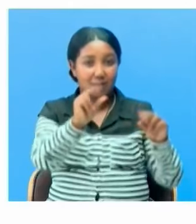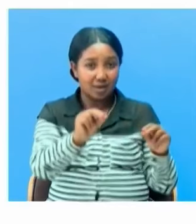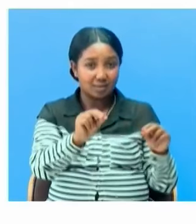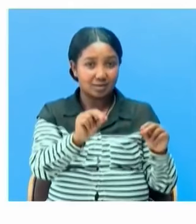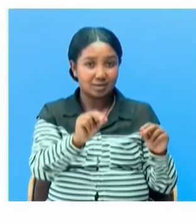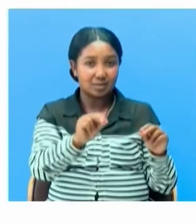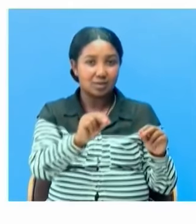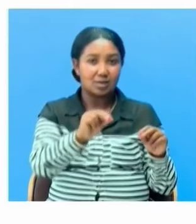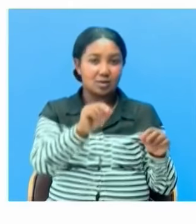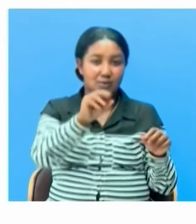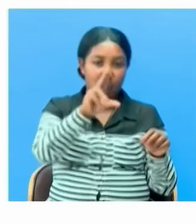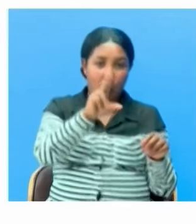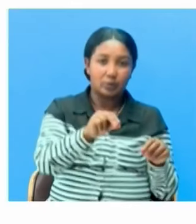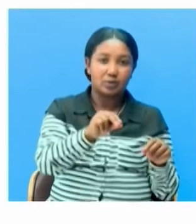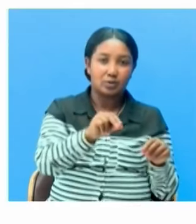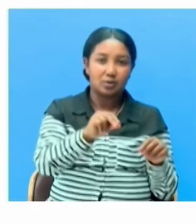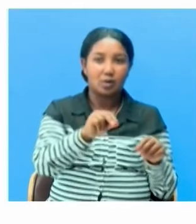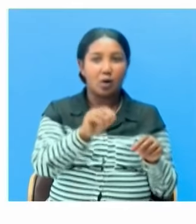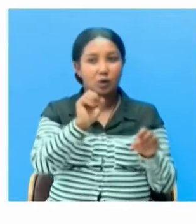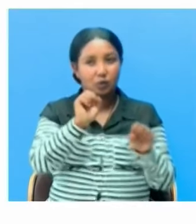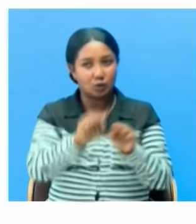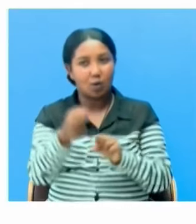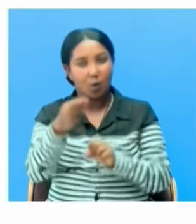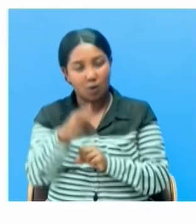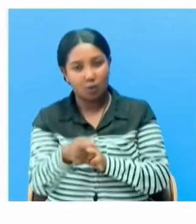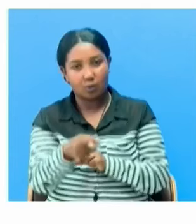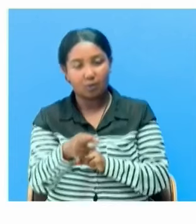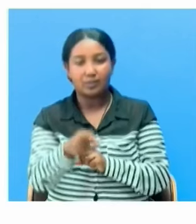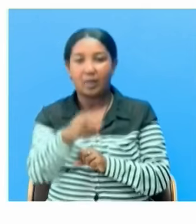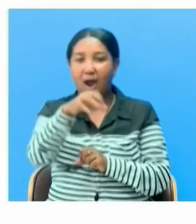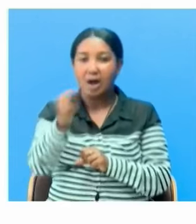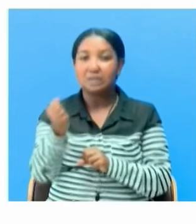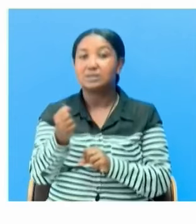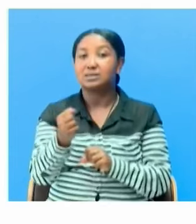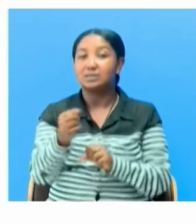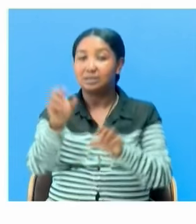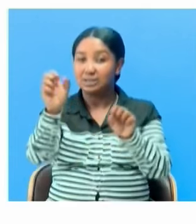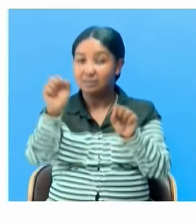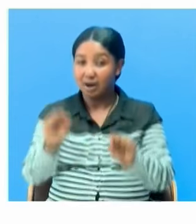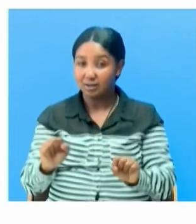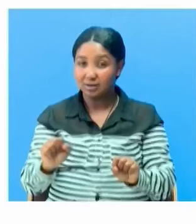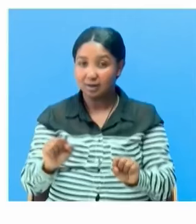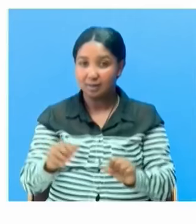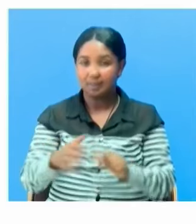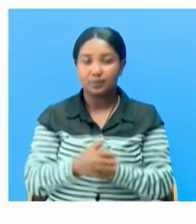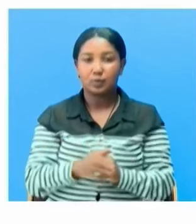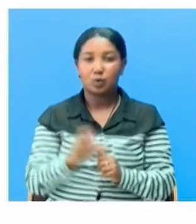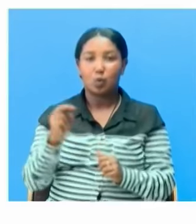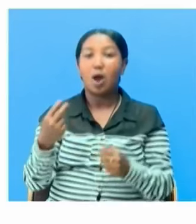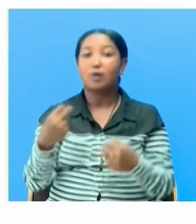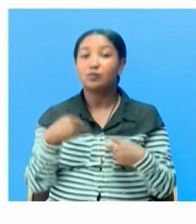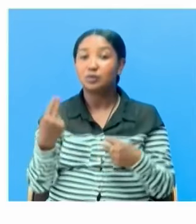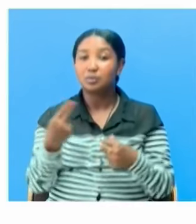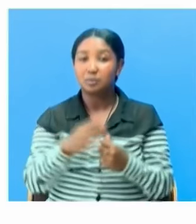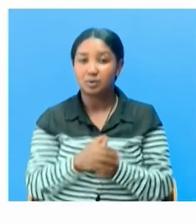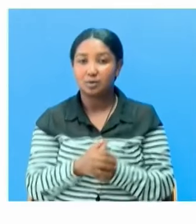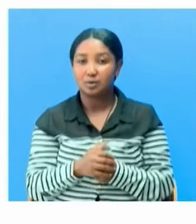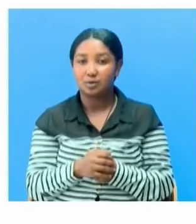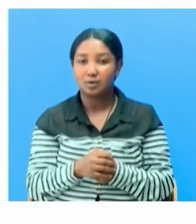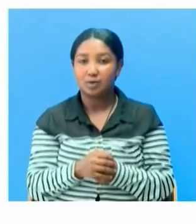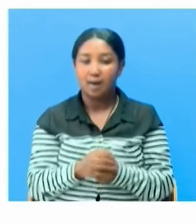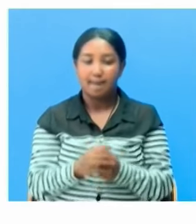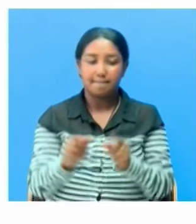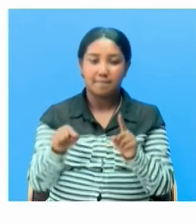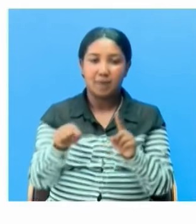so structure, not so or as structure, we have to use